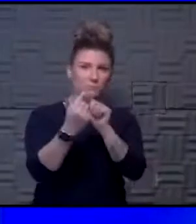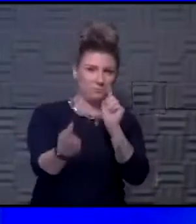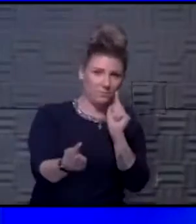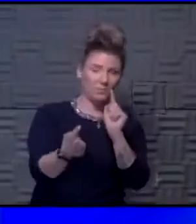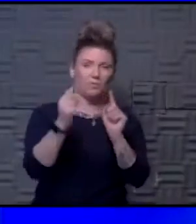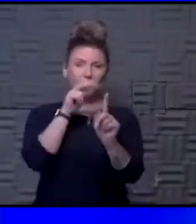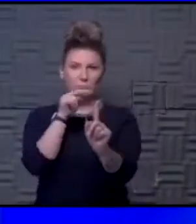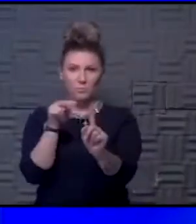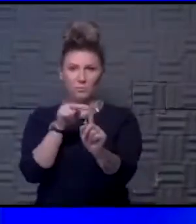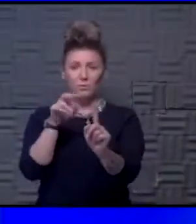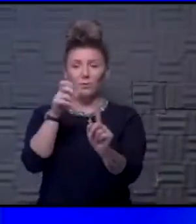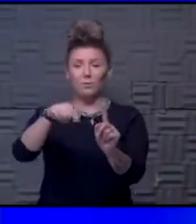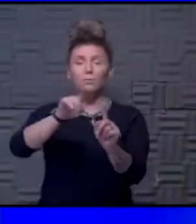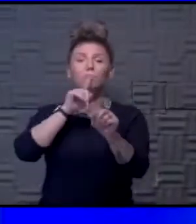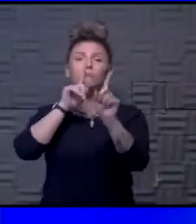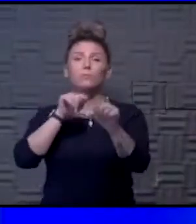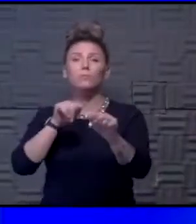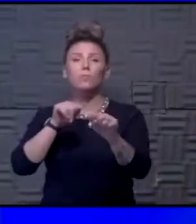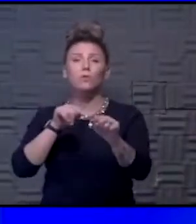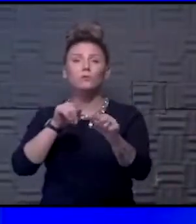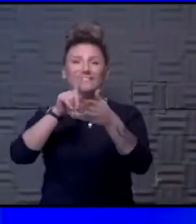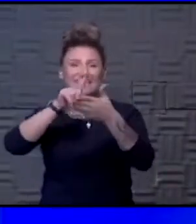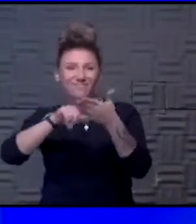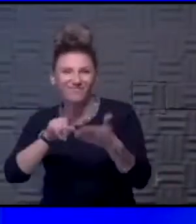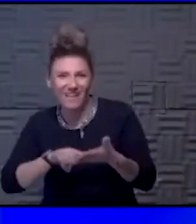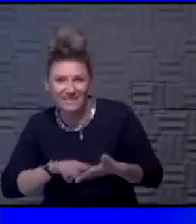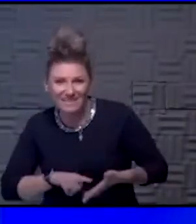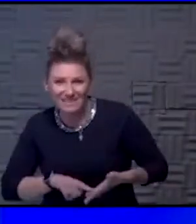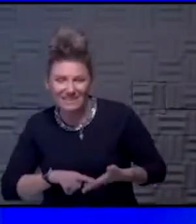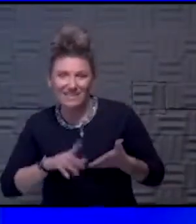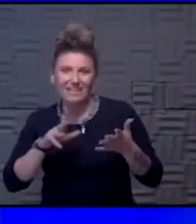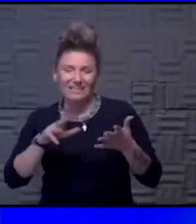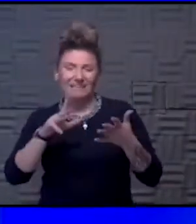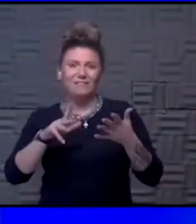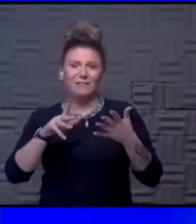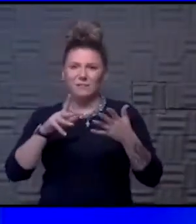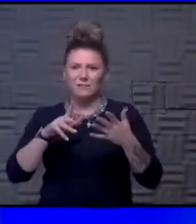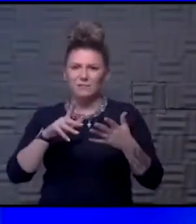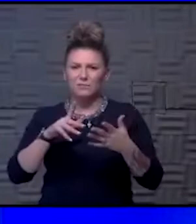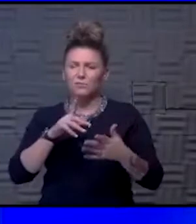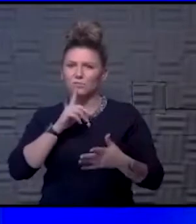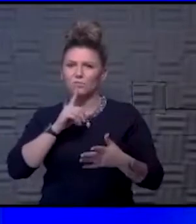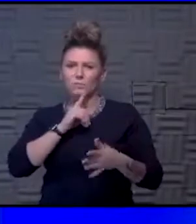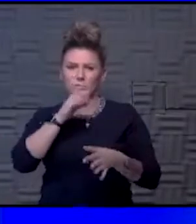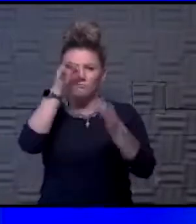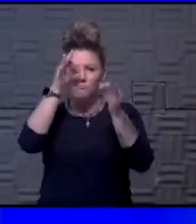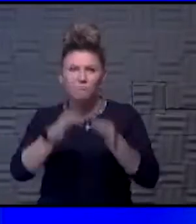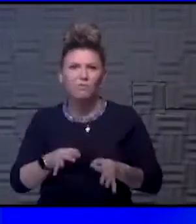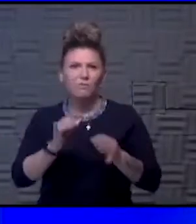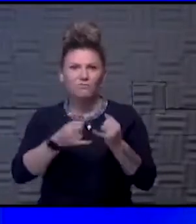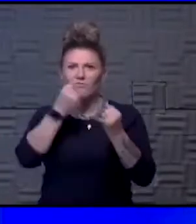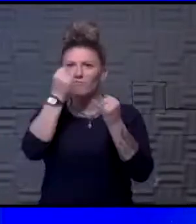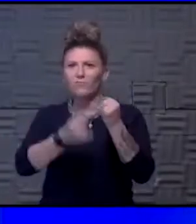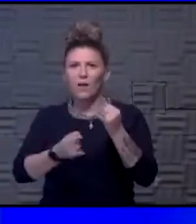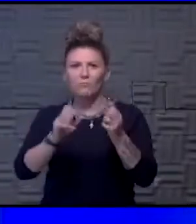coin, those reports are also investigated to really determine what is the cause. And really, there has been